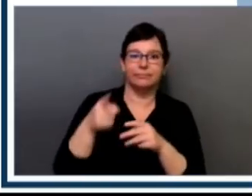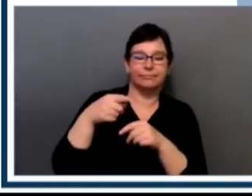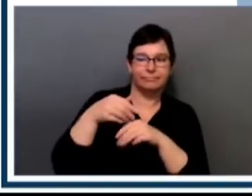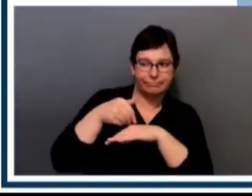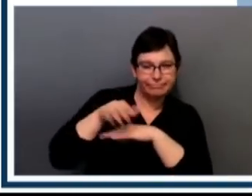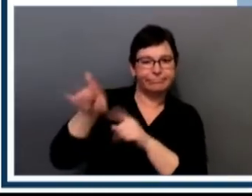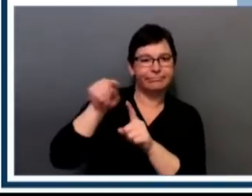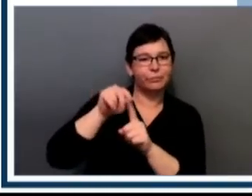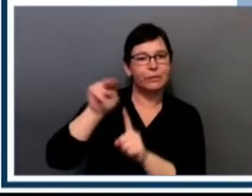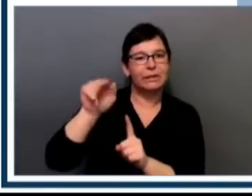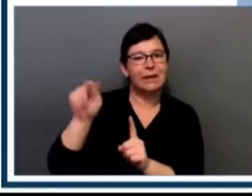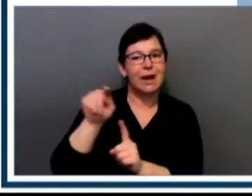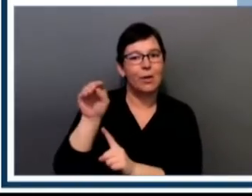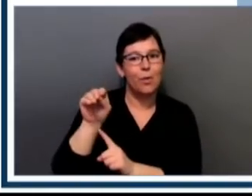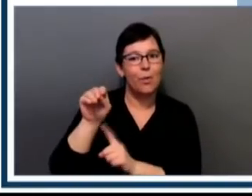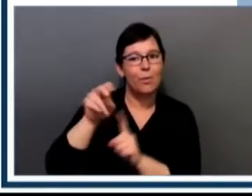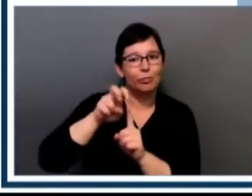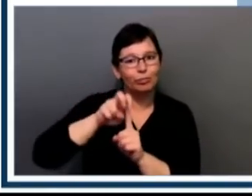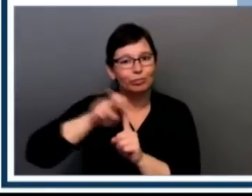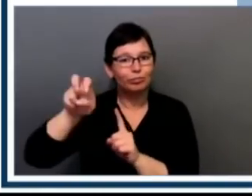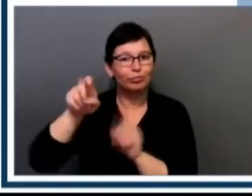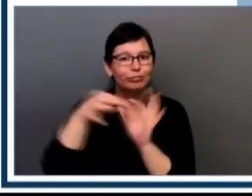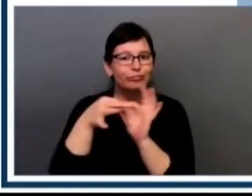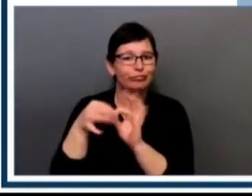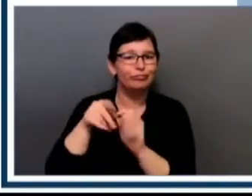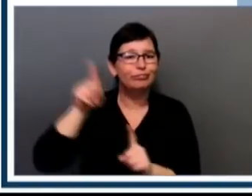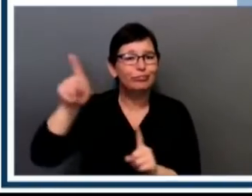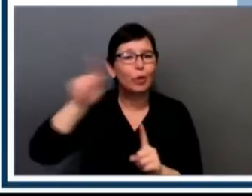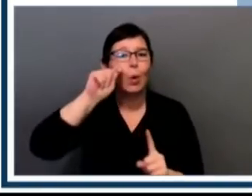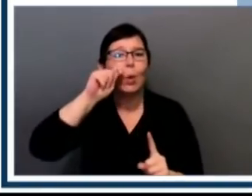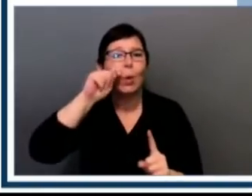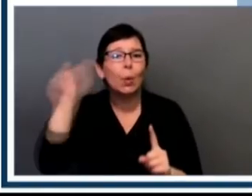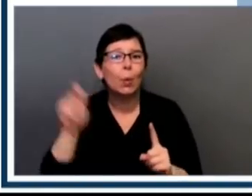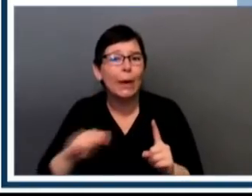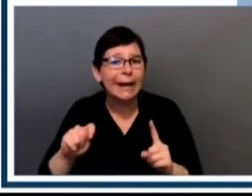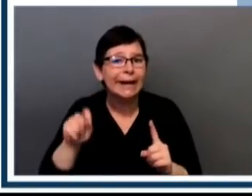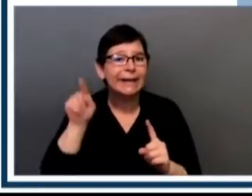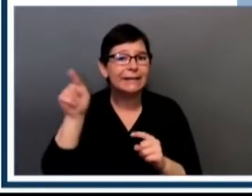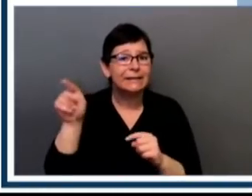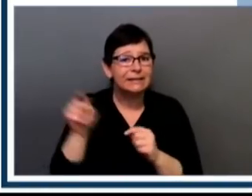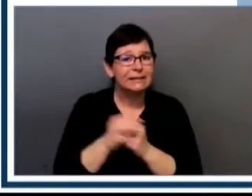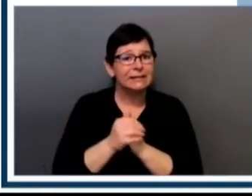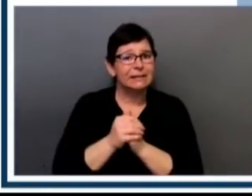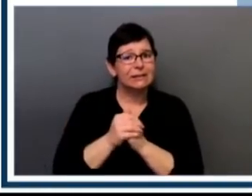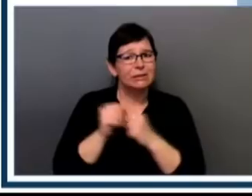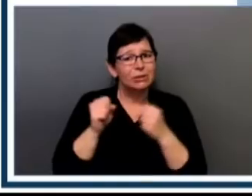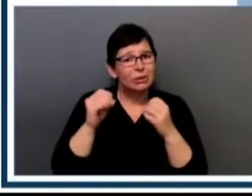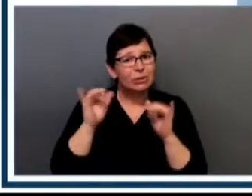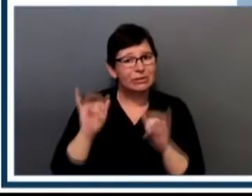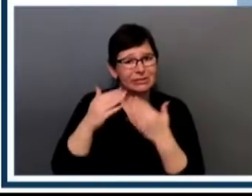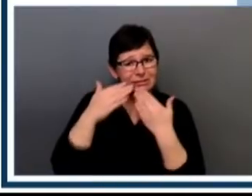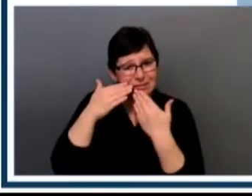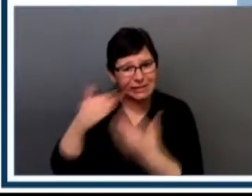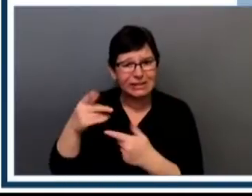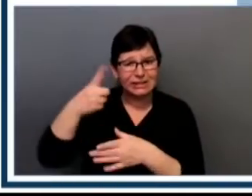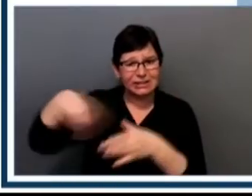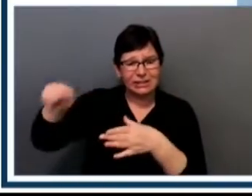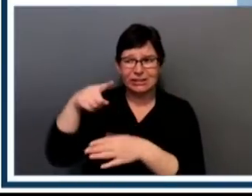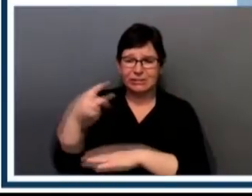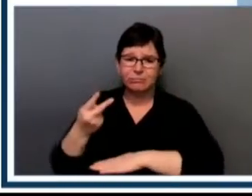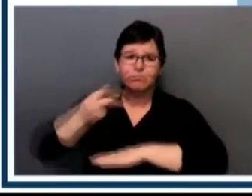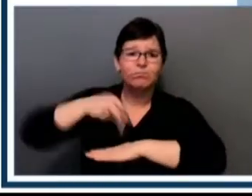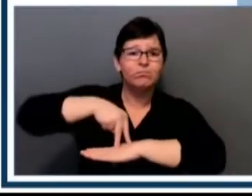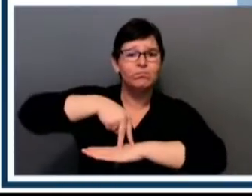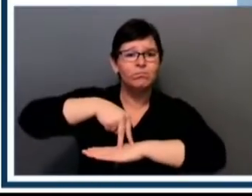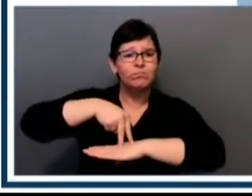safe. As the Premier said, the situation in Nova Scotia is slowly improving. A week and a half into our reopening,